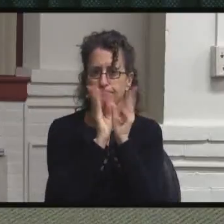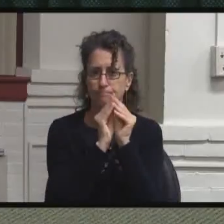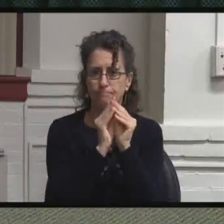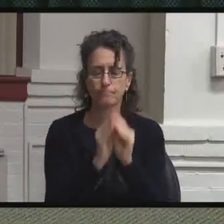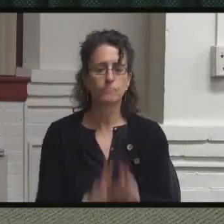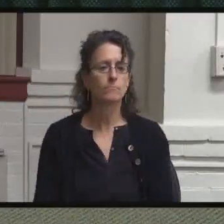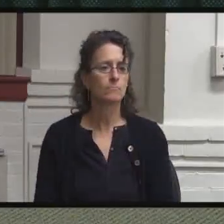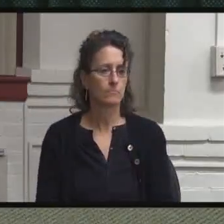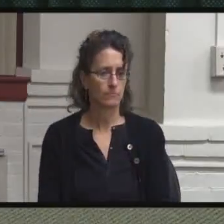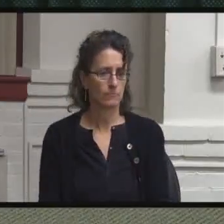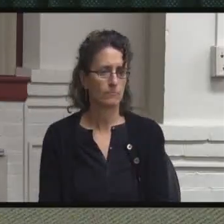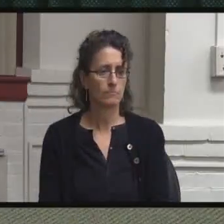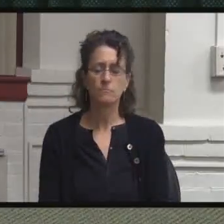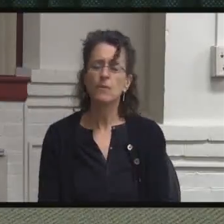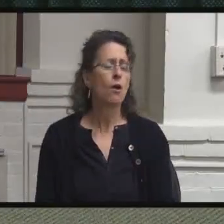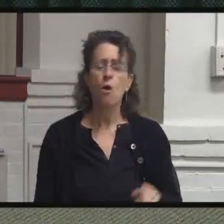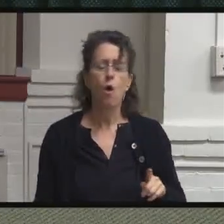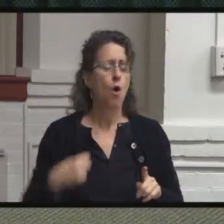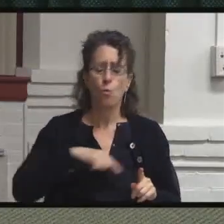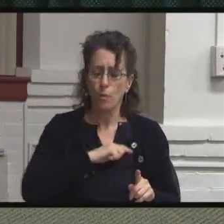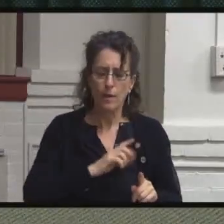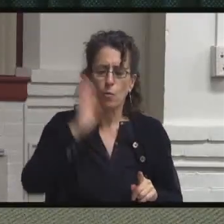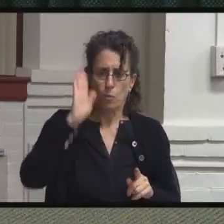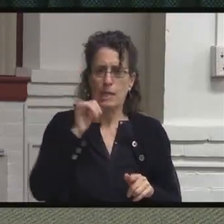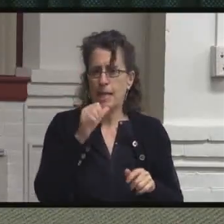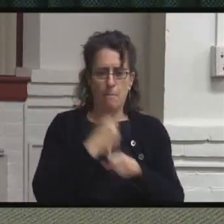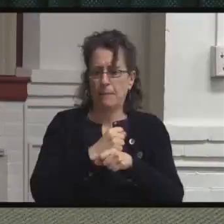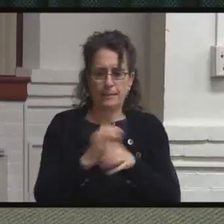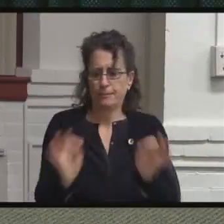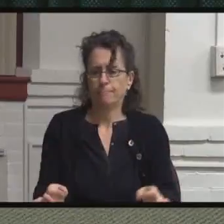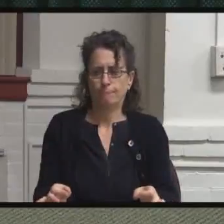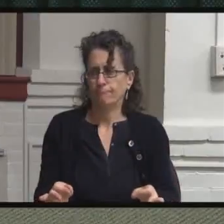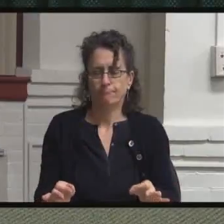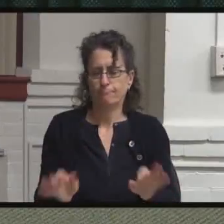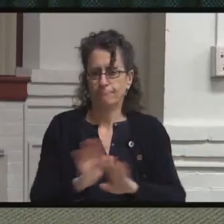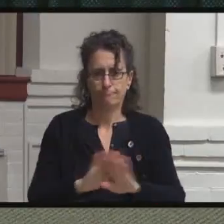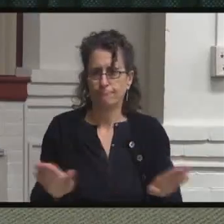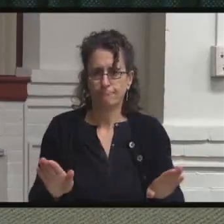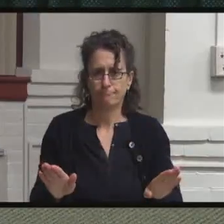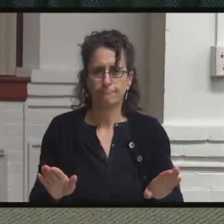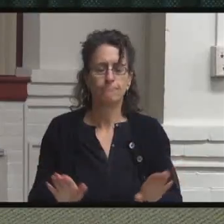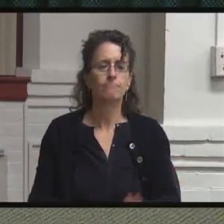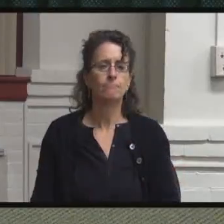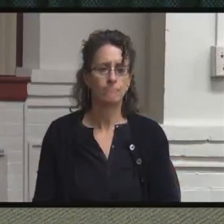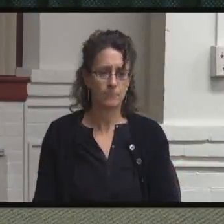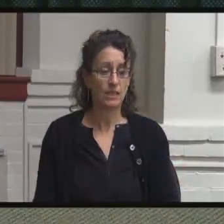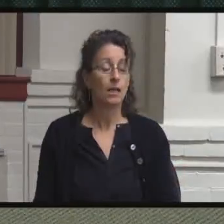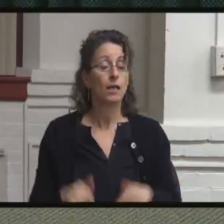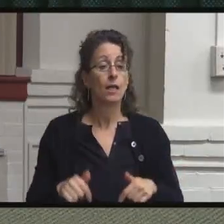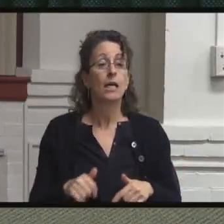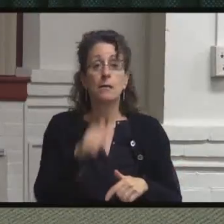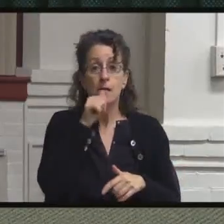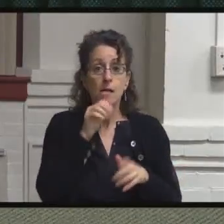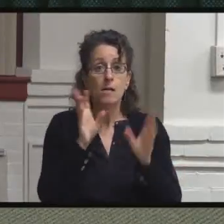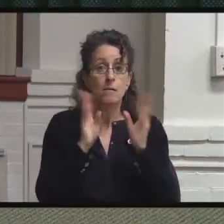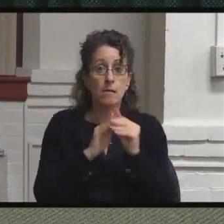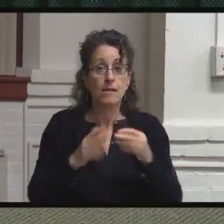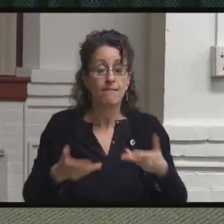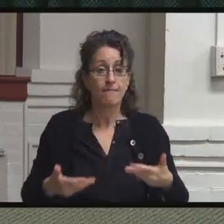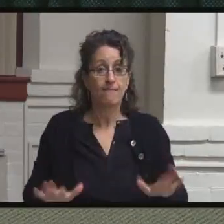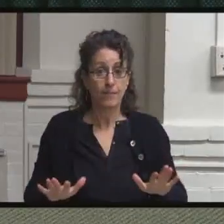There will be no decisions, no discussions after the executive session. Our regular business meeting